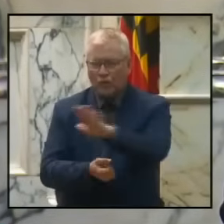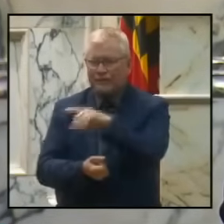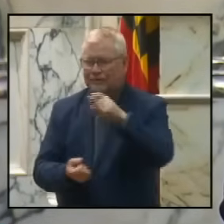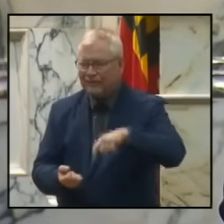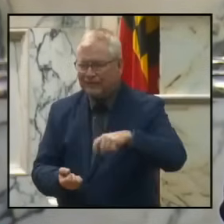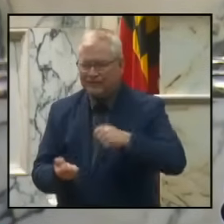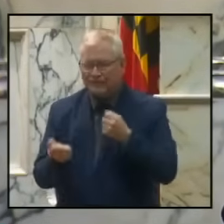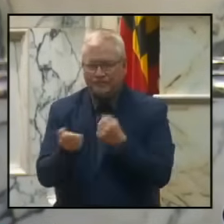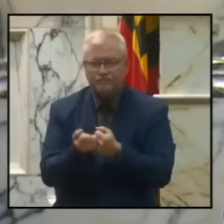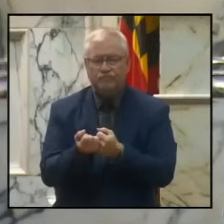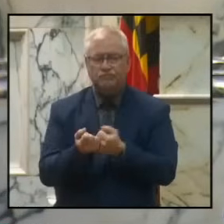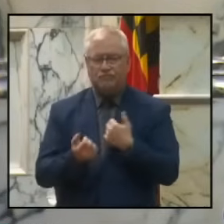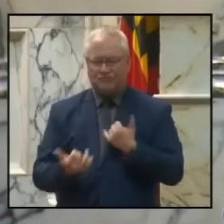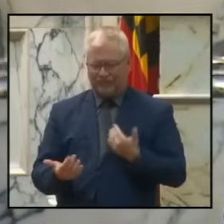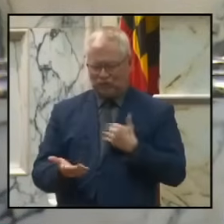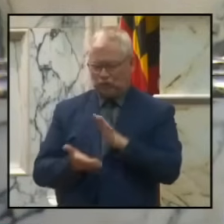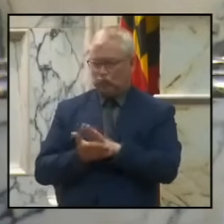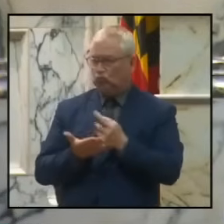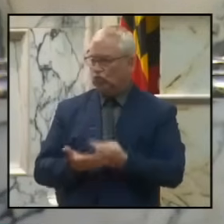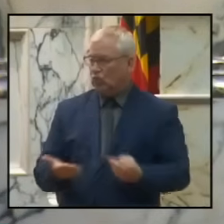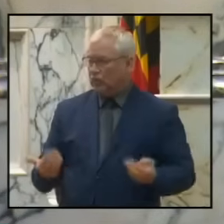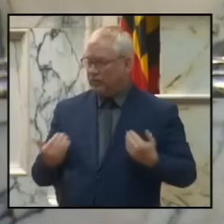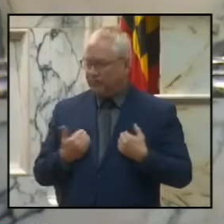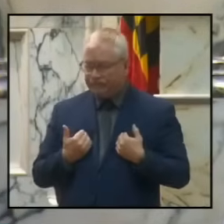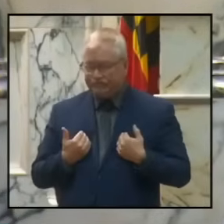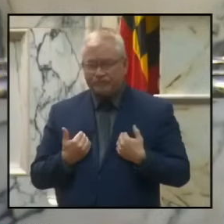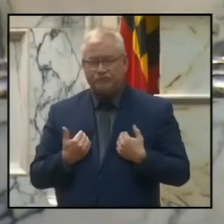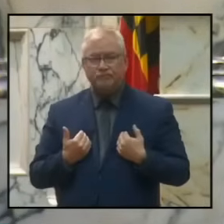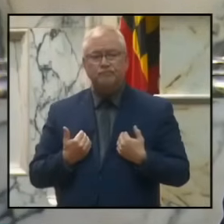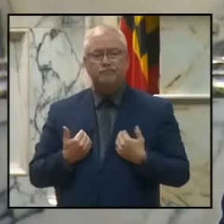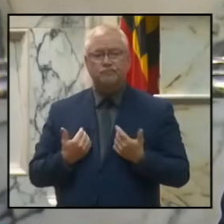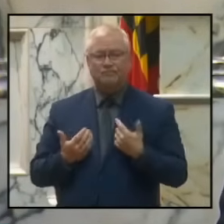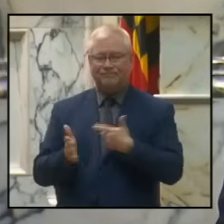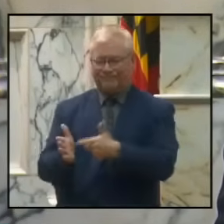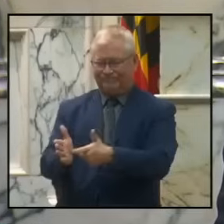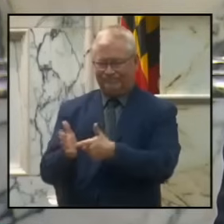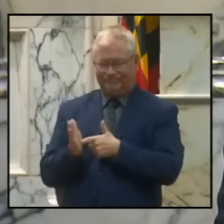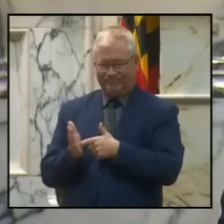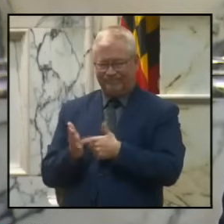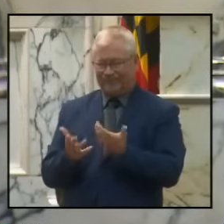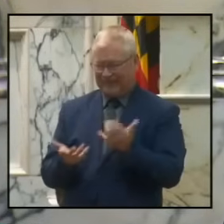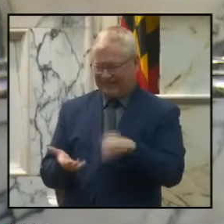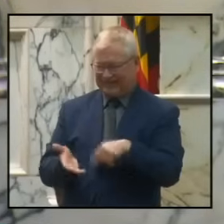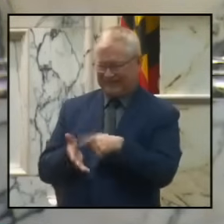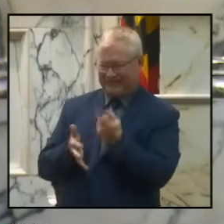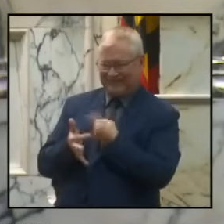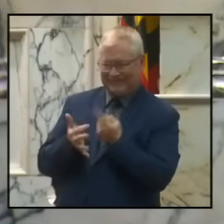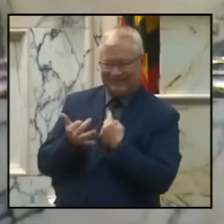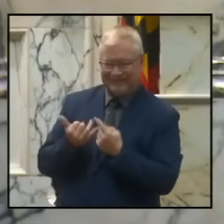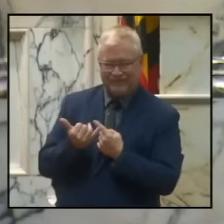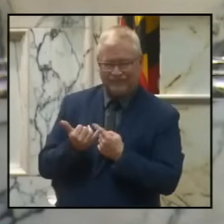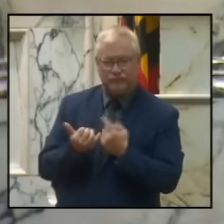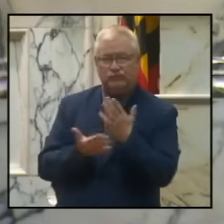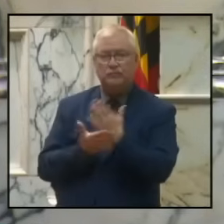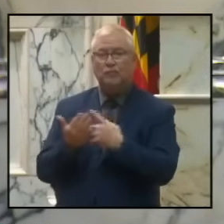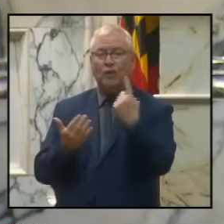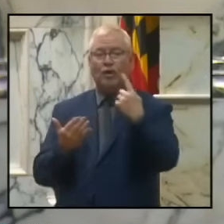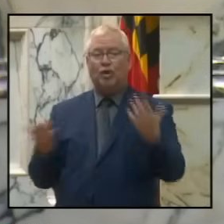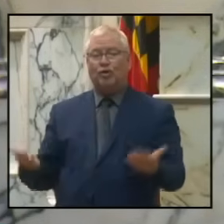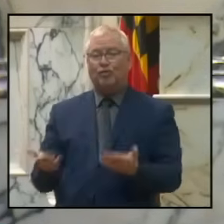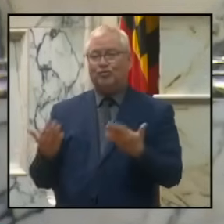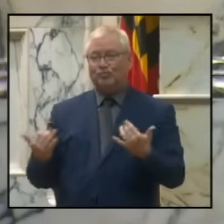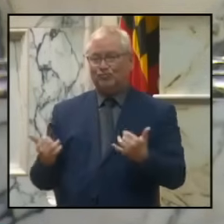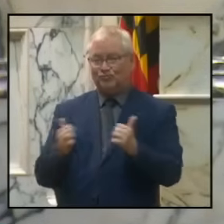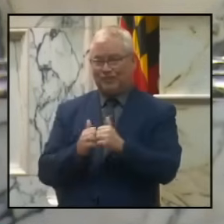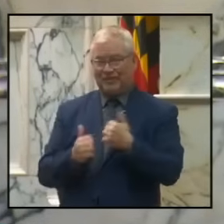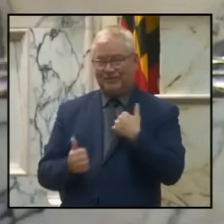get the resources that they require. And we have someone with us today who